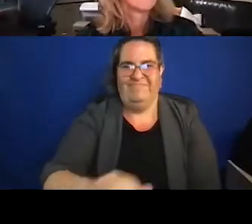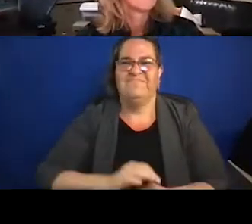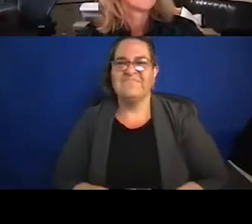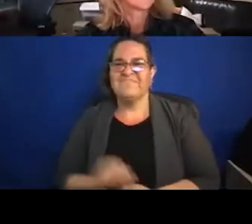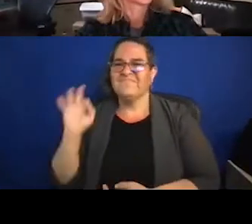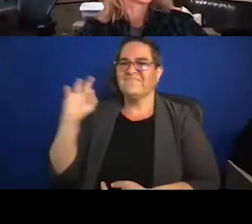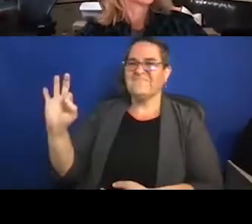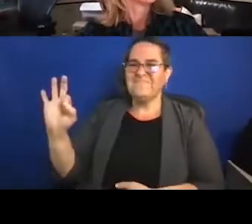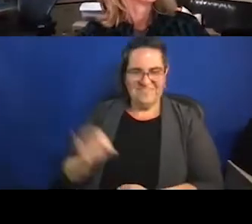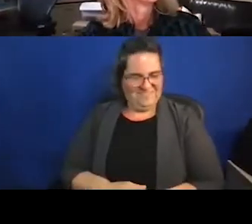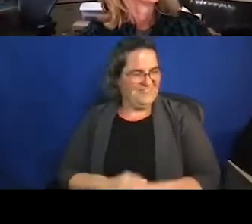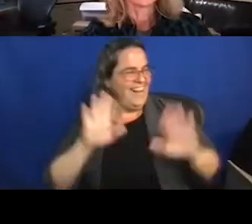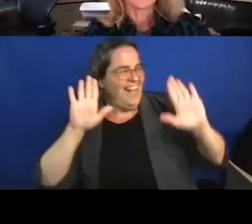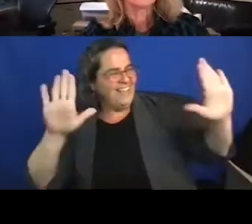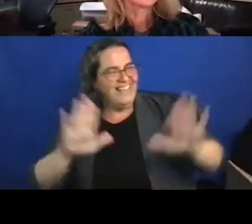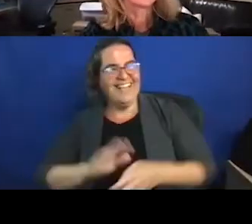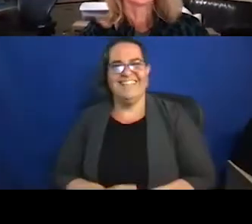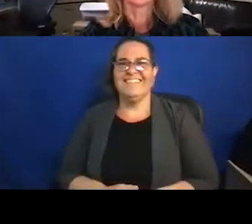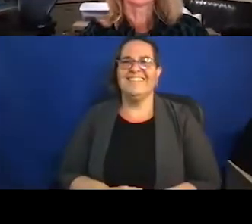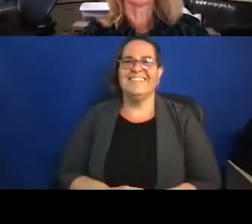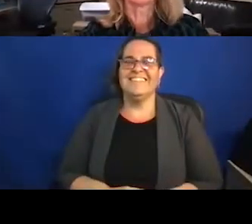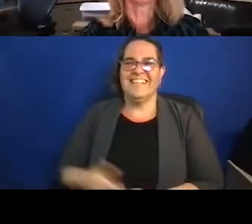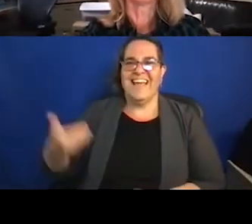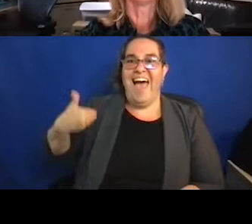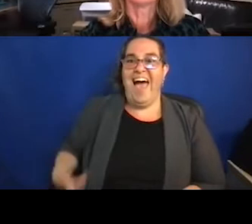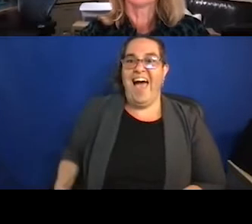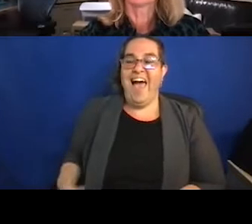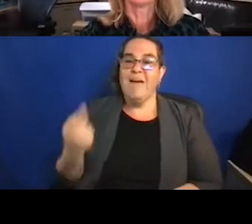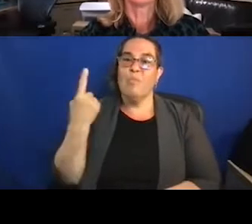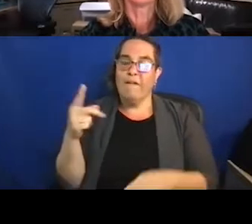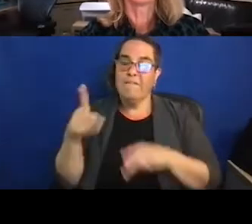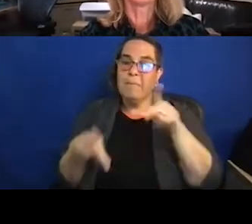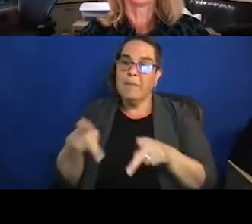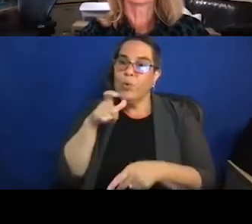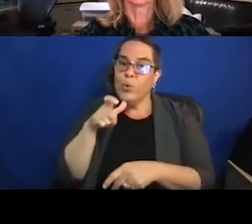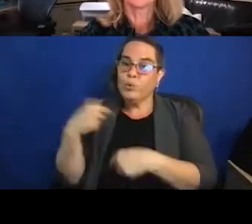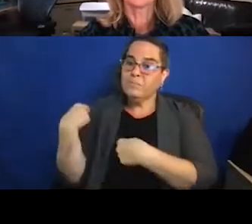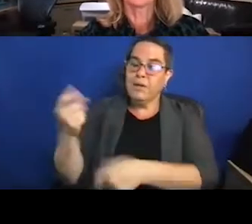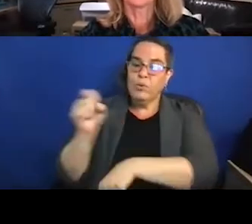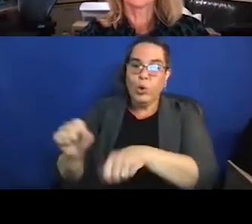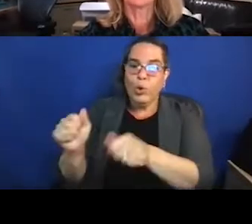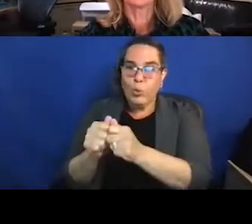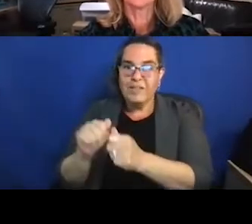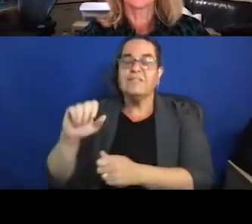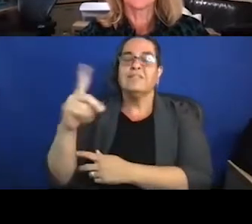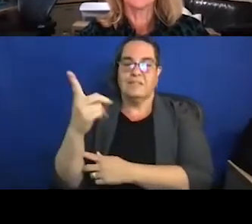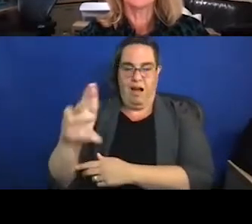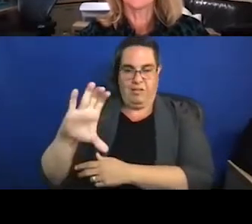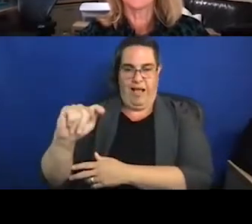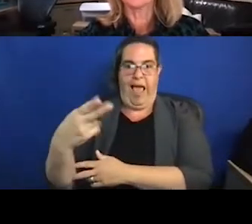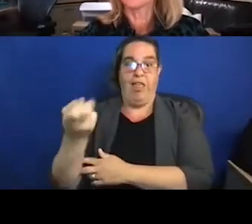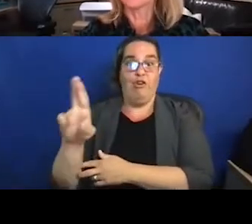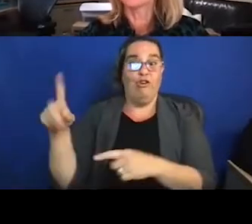Yes. Excellent. So I'm one of those lucky people who's been working with Dr. Cather for a couple of